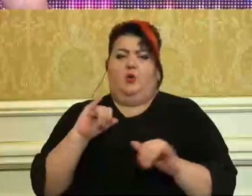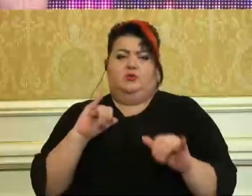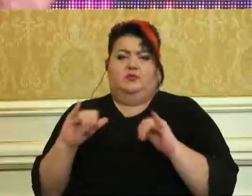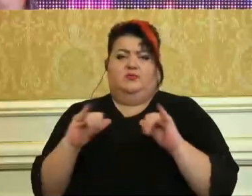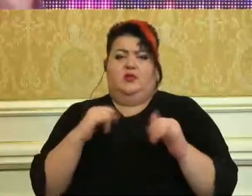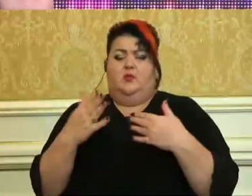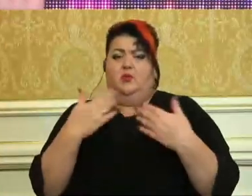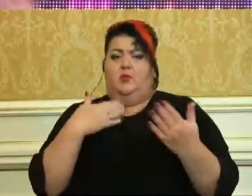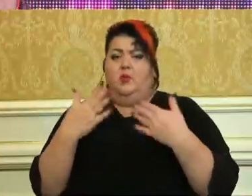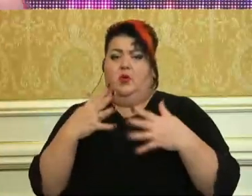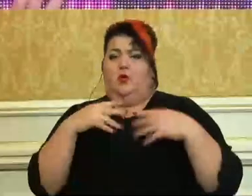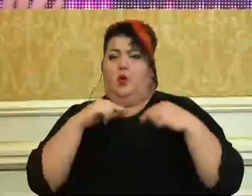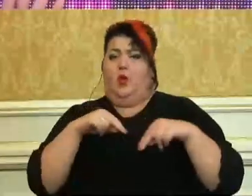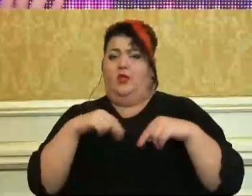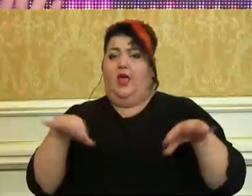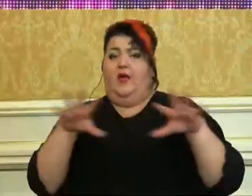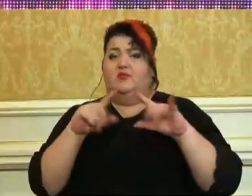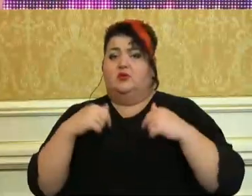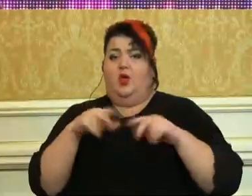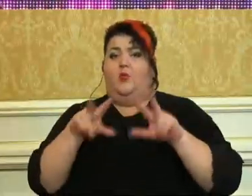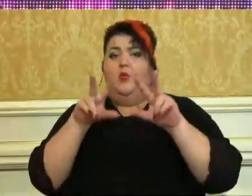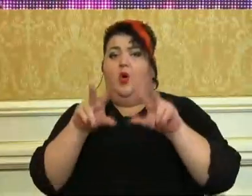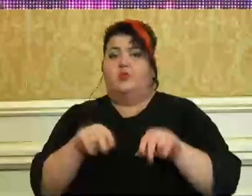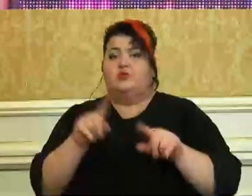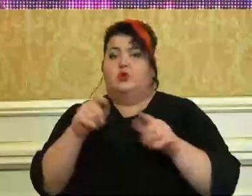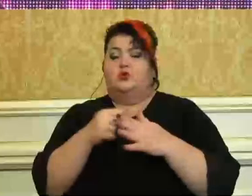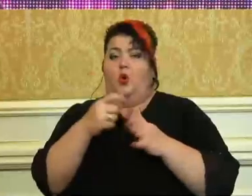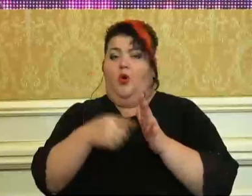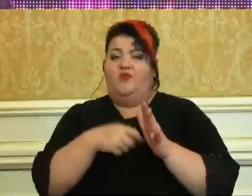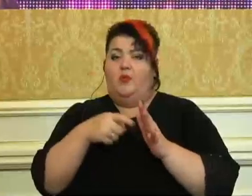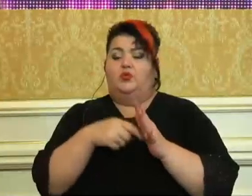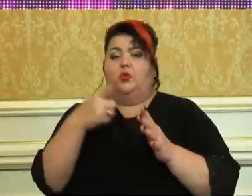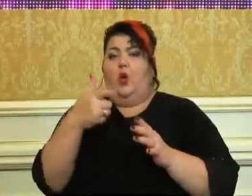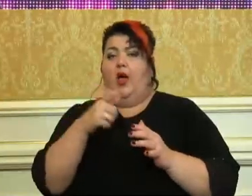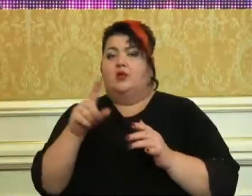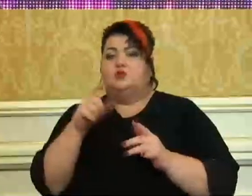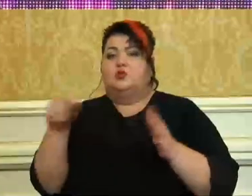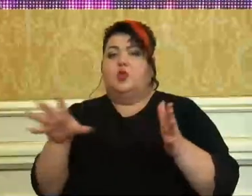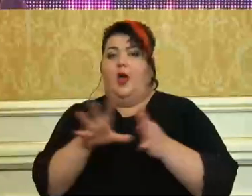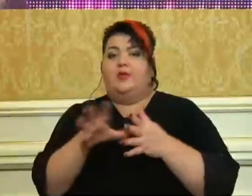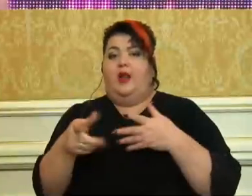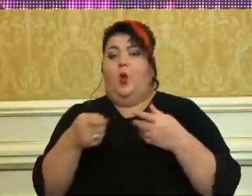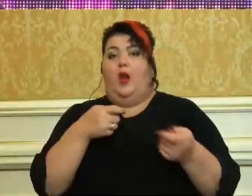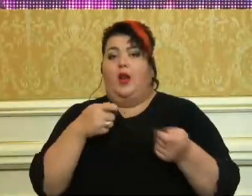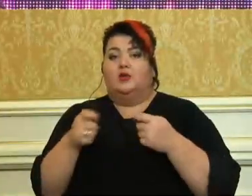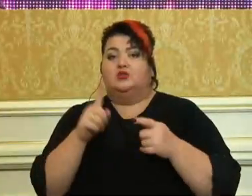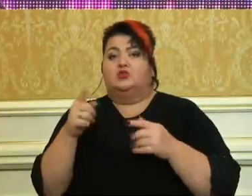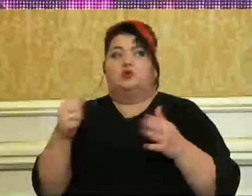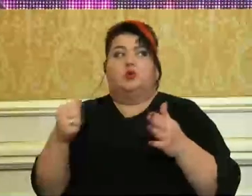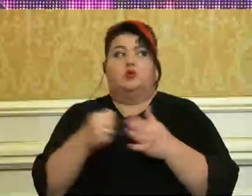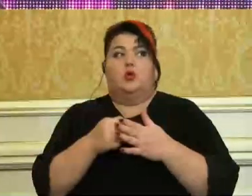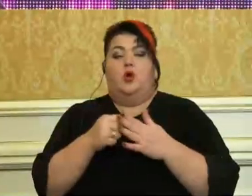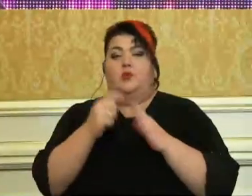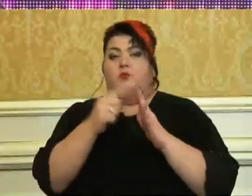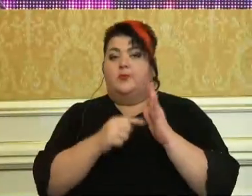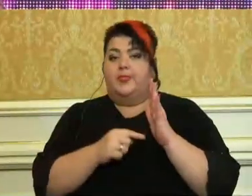there was a kind of a mocking attitude from my colleagues, but I promised them, as for the energy regulators,